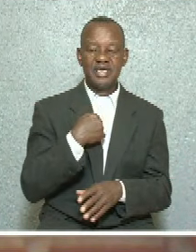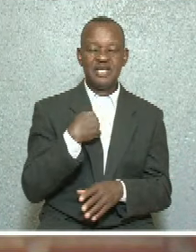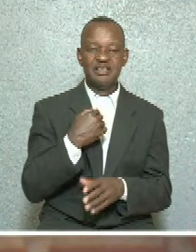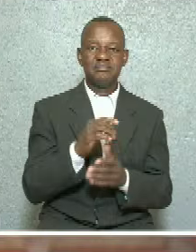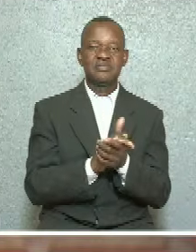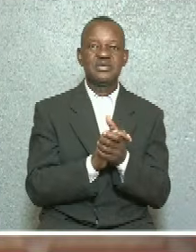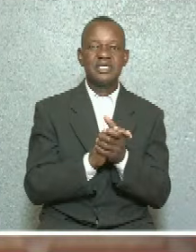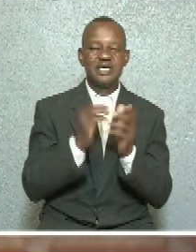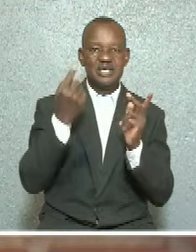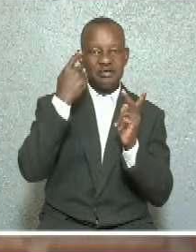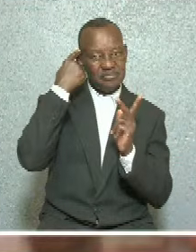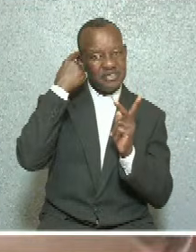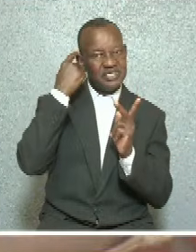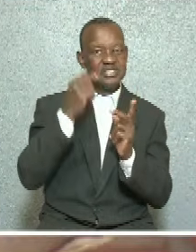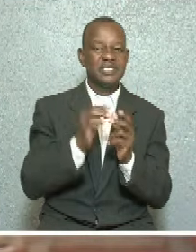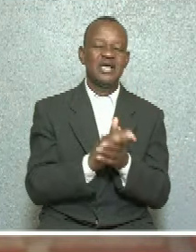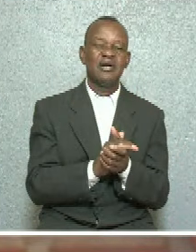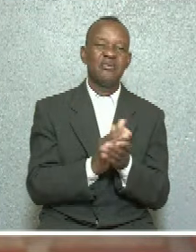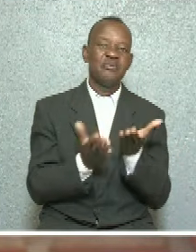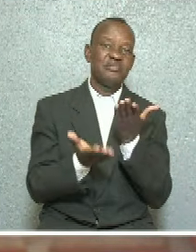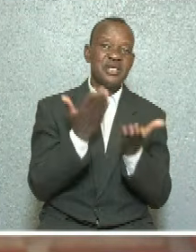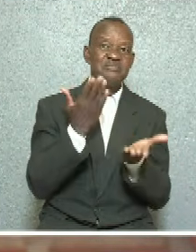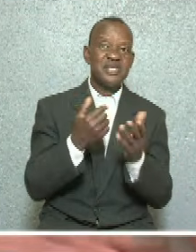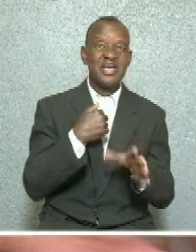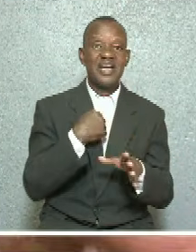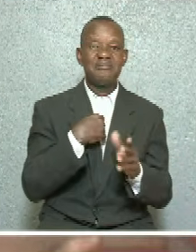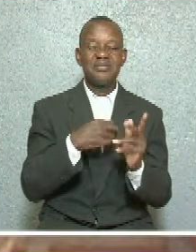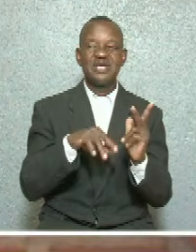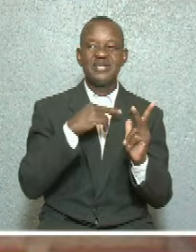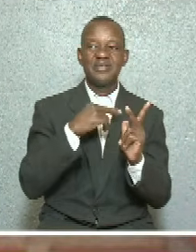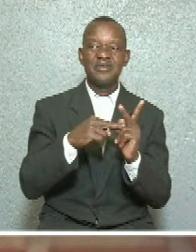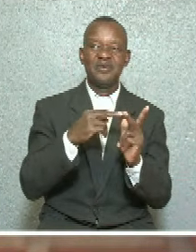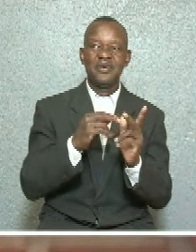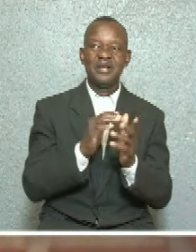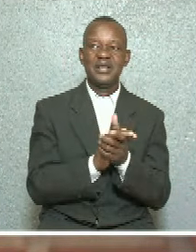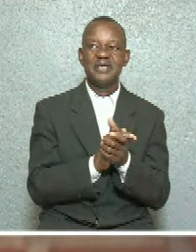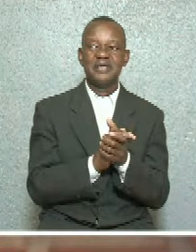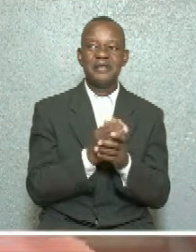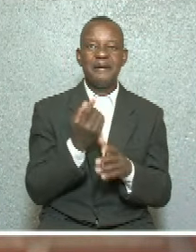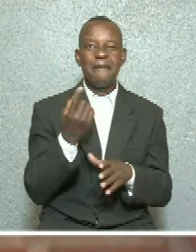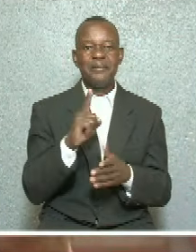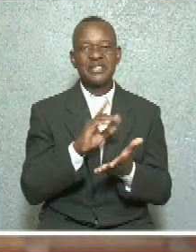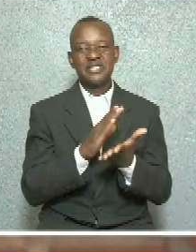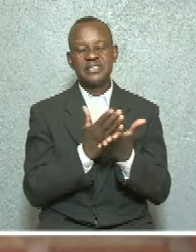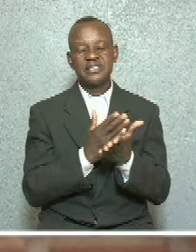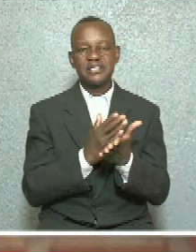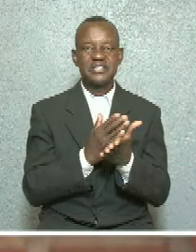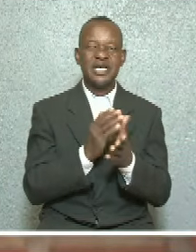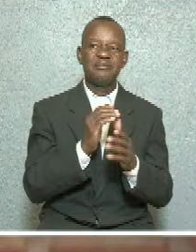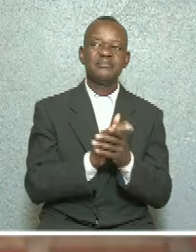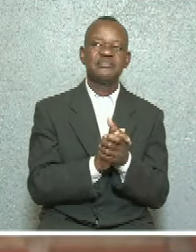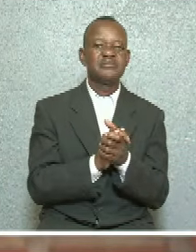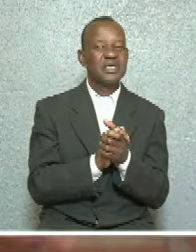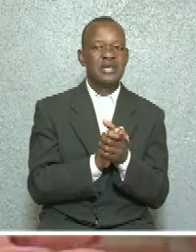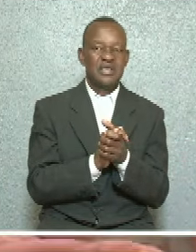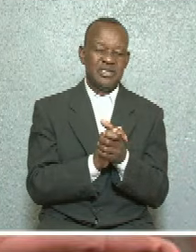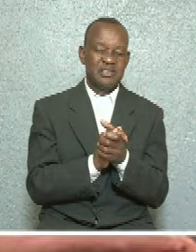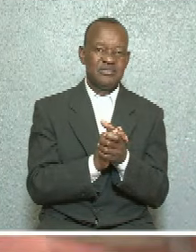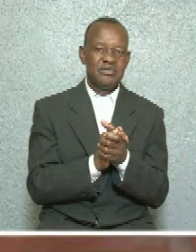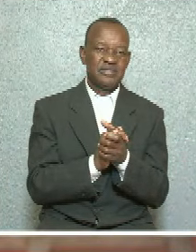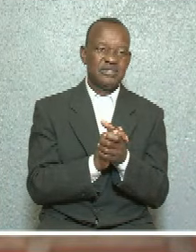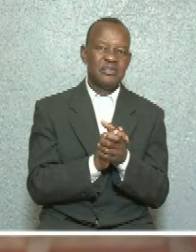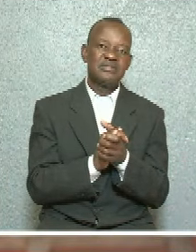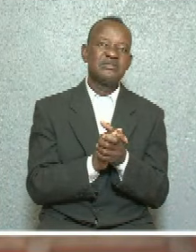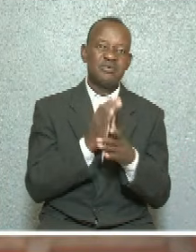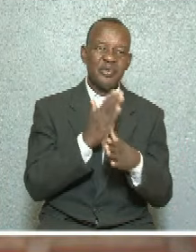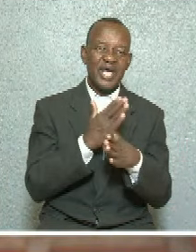different, because these are short-term titles. They come and go. Today I'm minister, tomorrow I'm not. Today I'm a member of